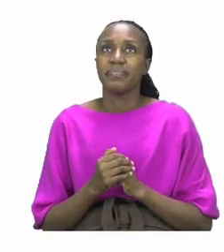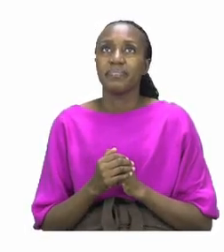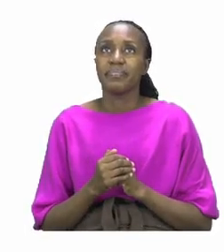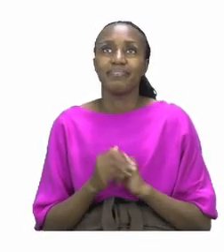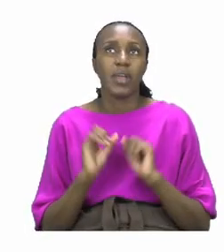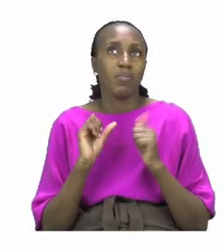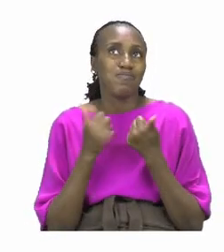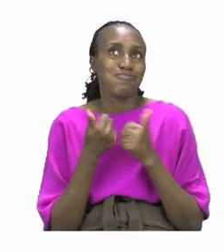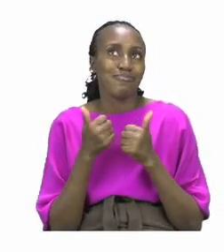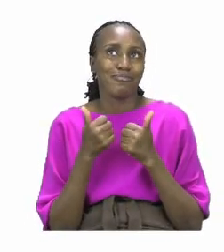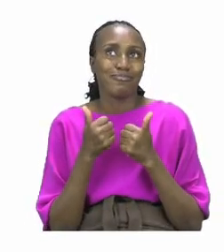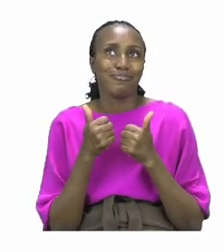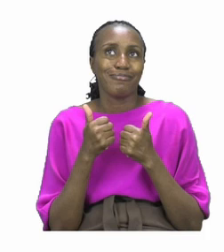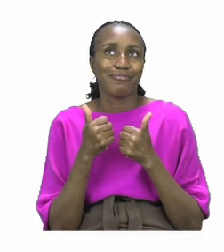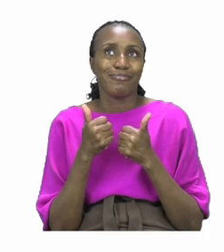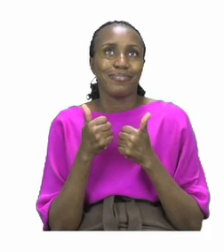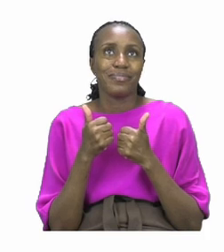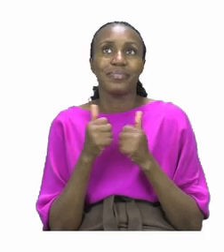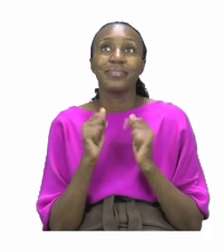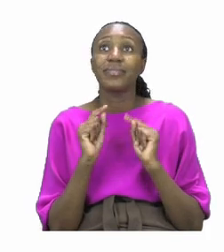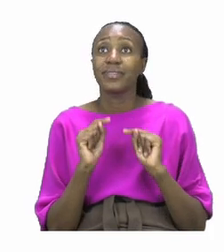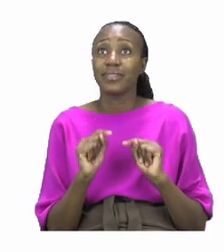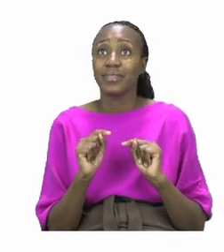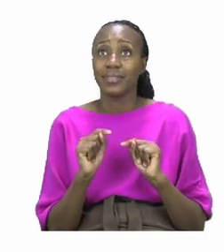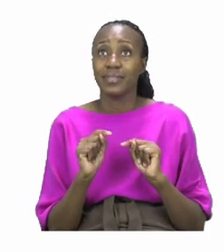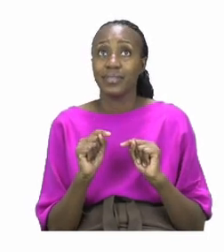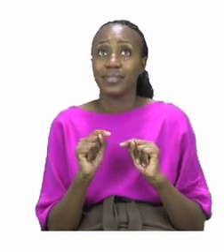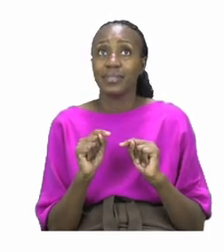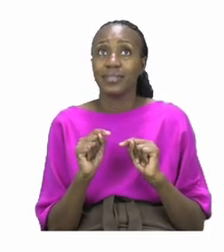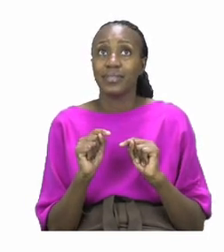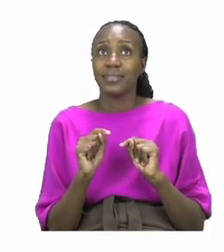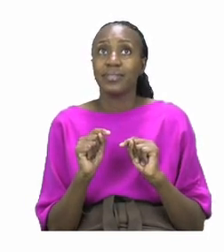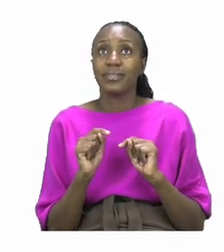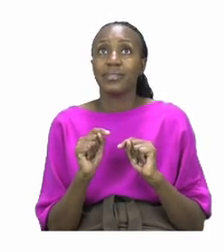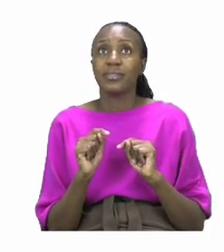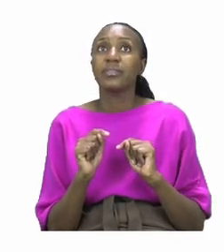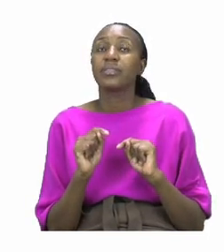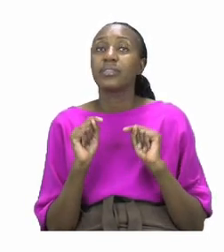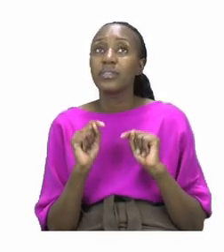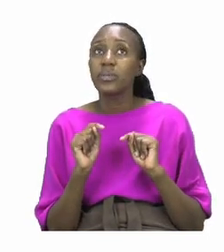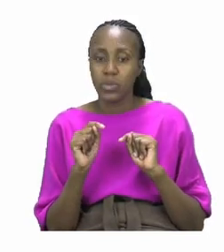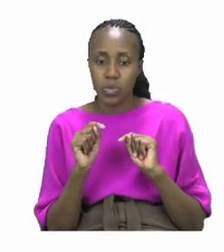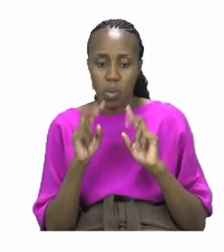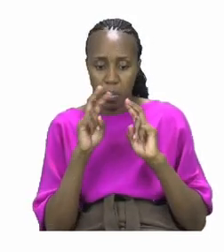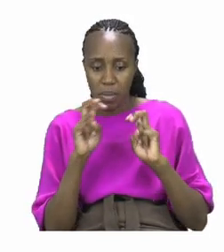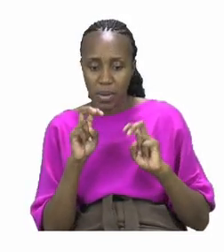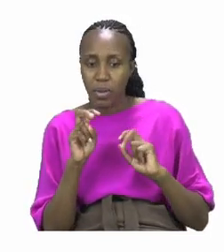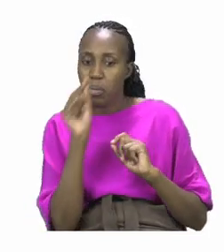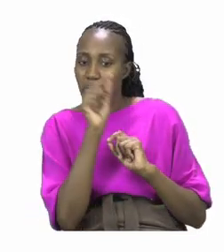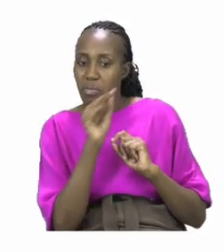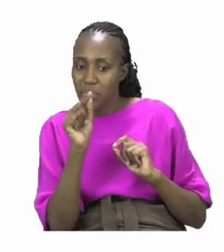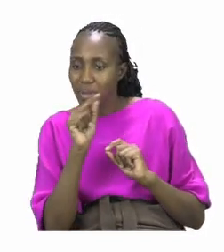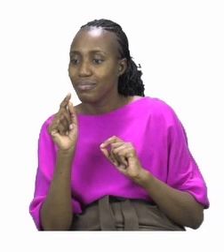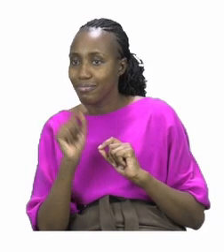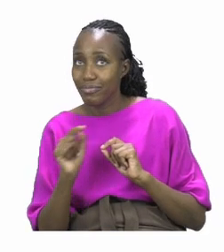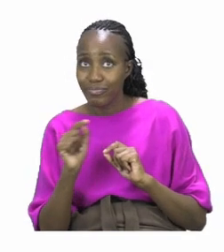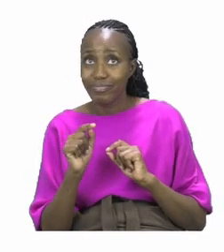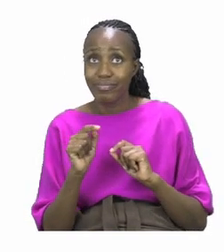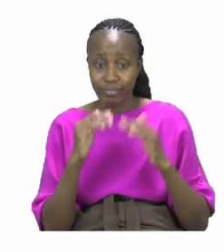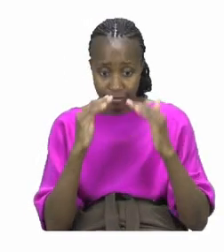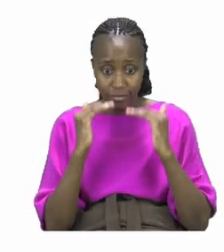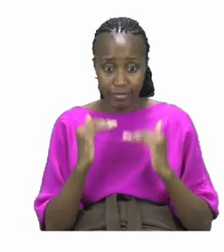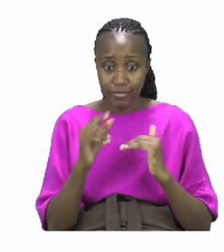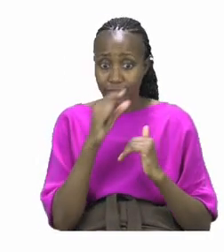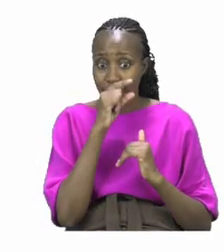Well done, everyone. Now, when you are done with your word search, don't forget to label the pictures below with